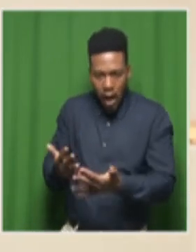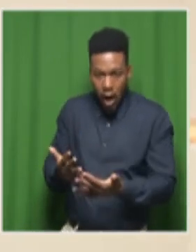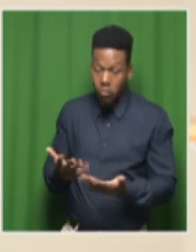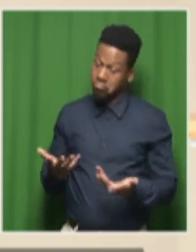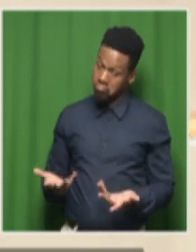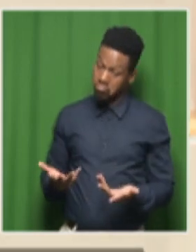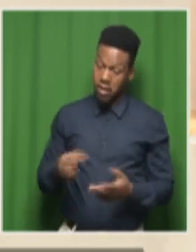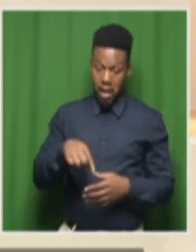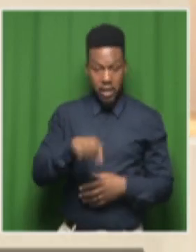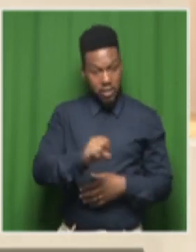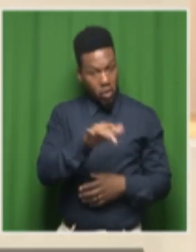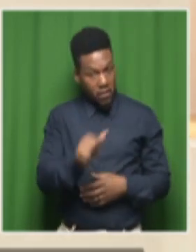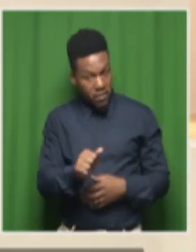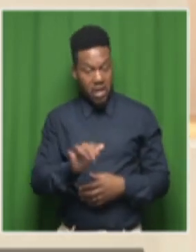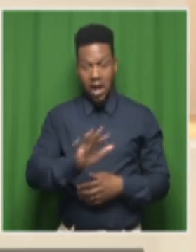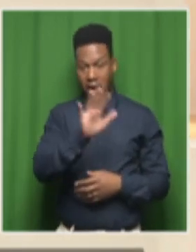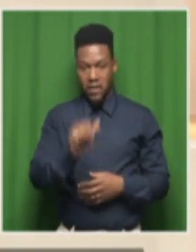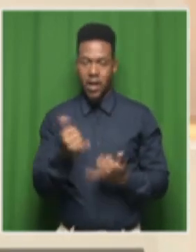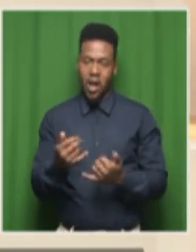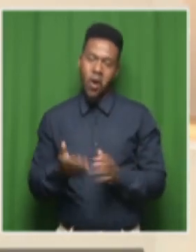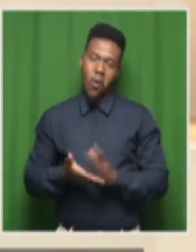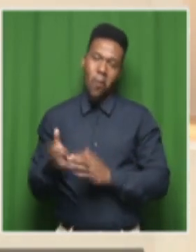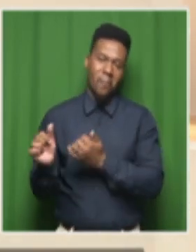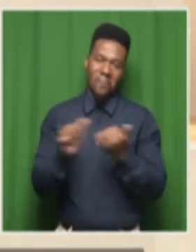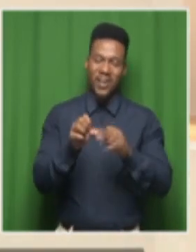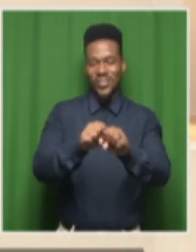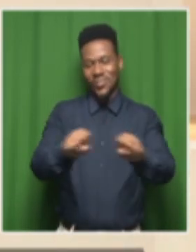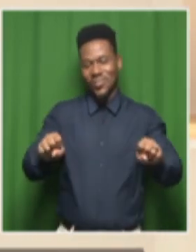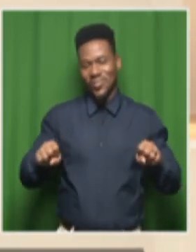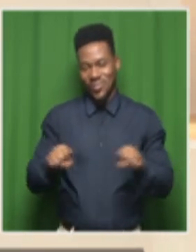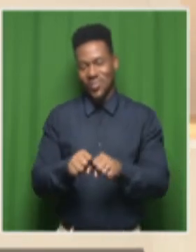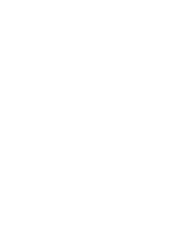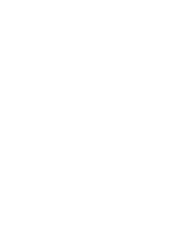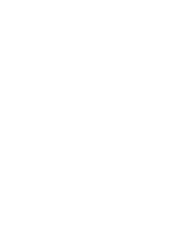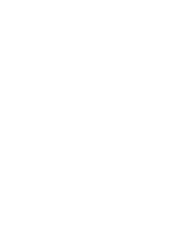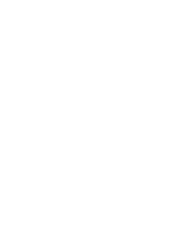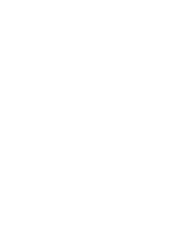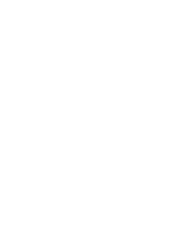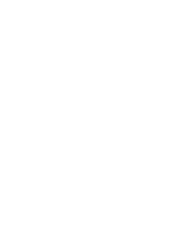for South Africa and the continent at large. Leanne, I'm going to leave it there for now and hand it back to you in studio.